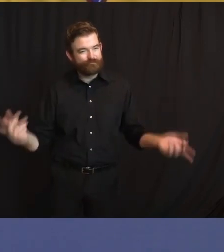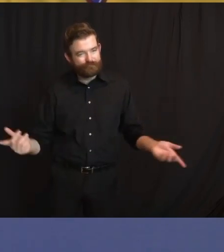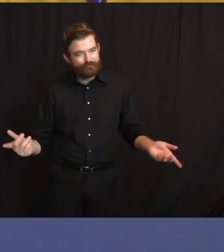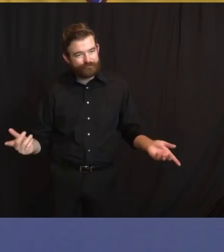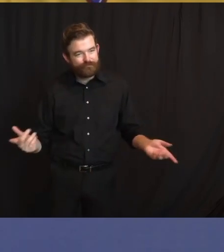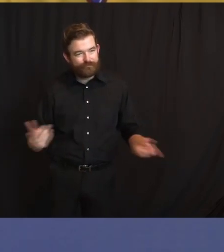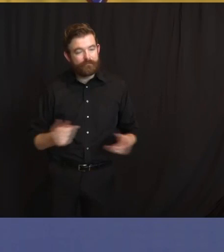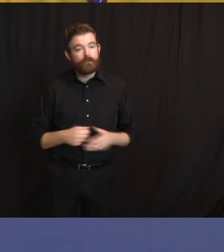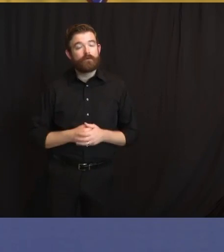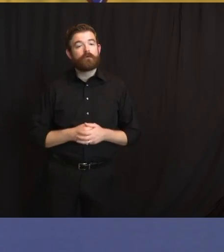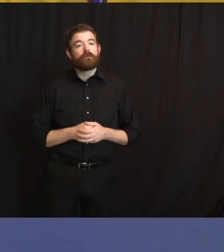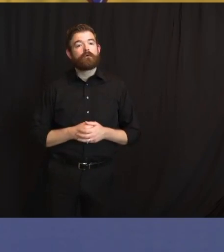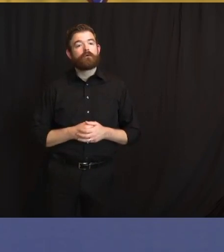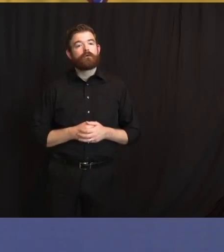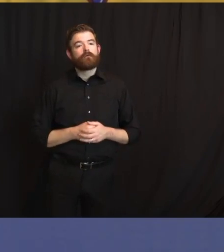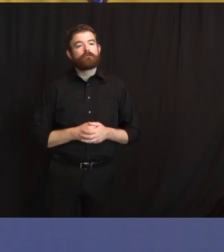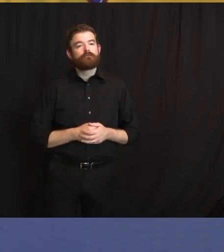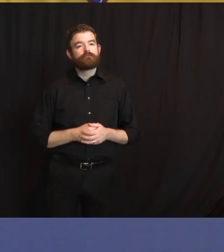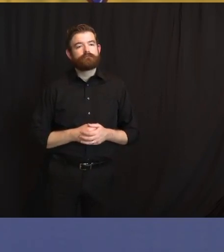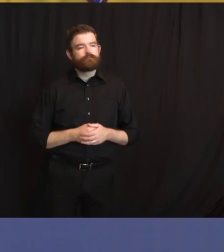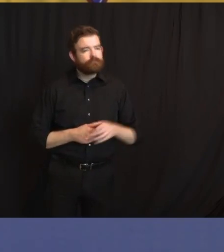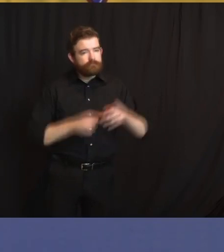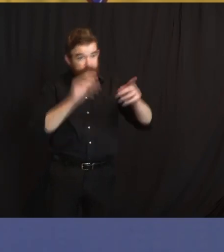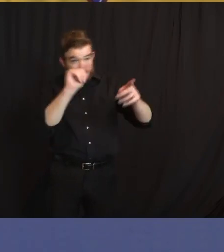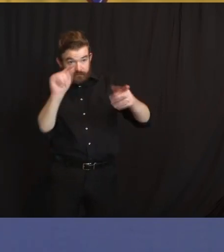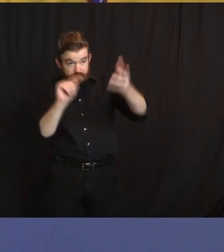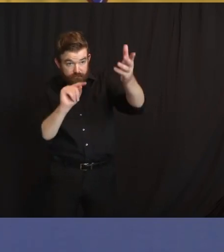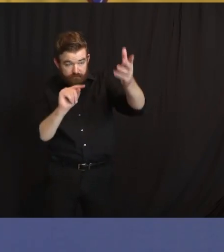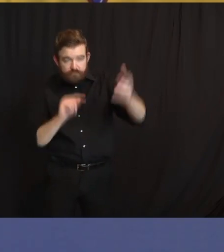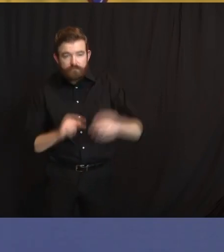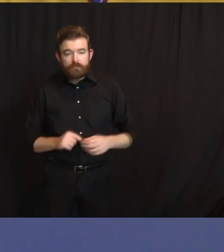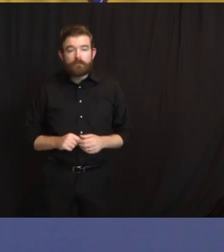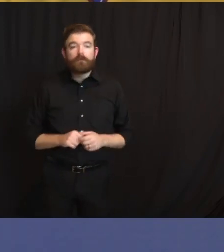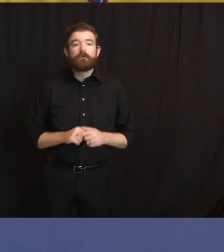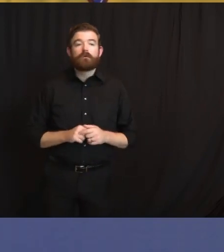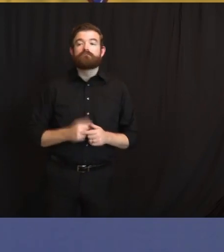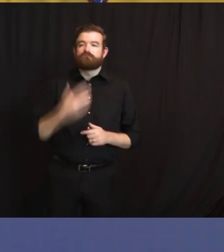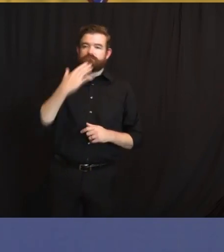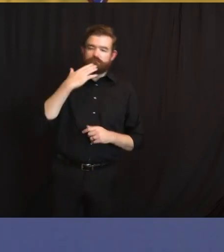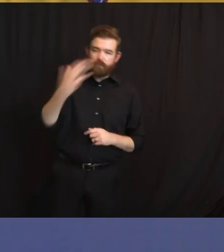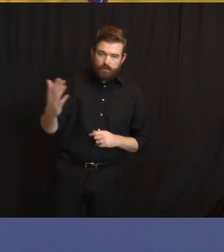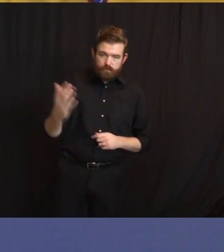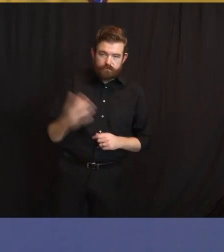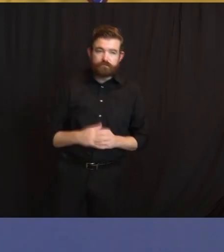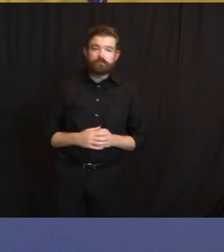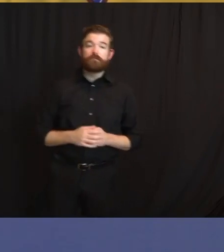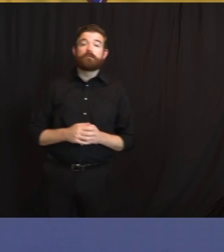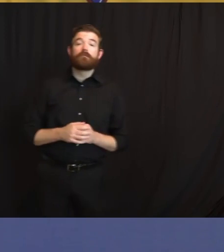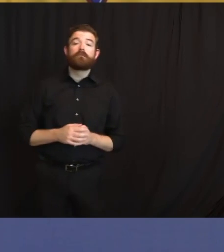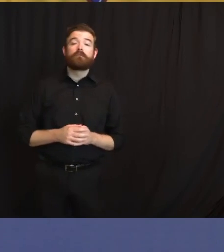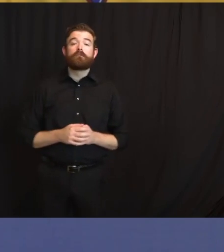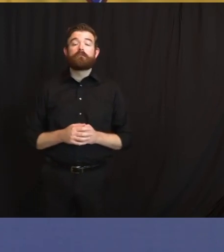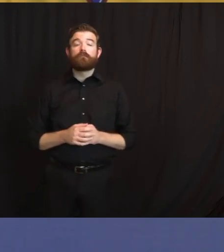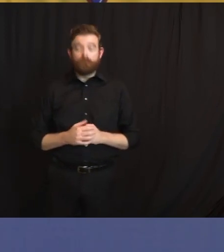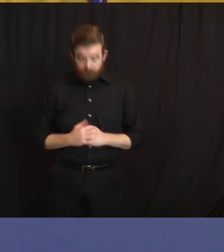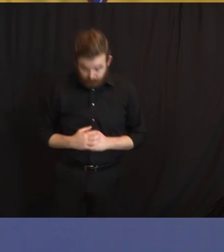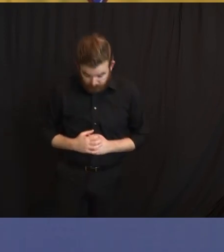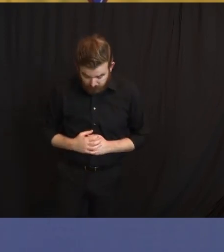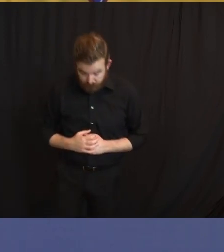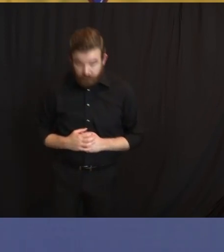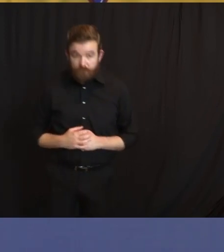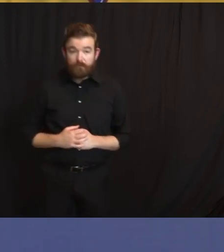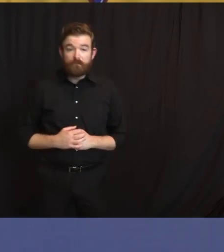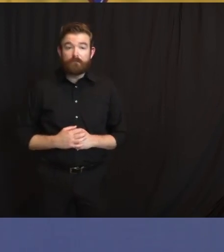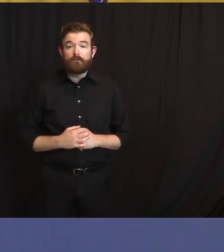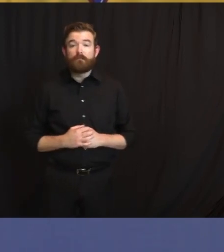ask Matt to comment if he could. Matt, welcome. Thanks, Gov. I haven't seen the post either, so I can't respond to the specifics